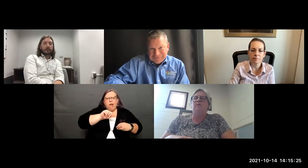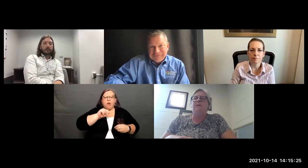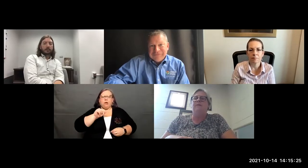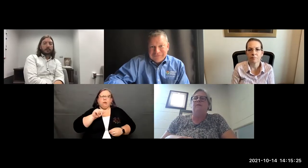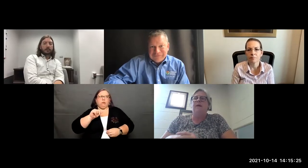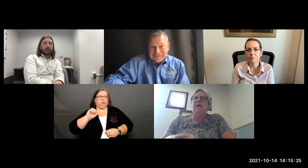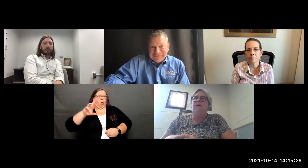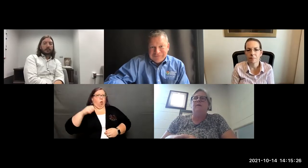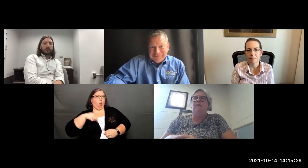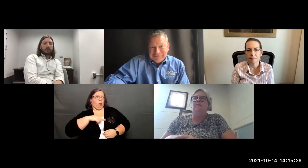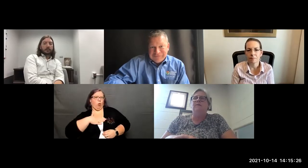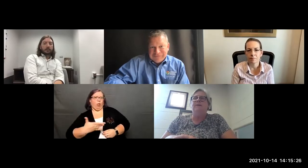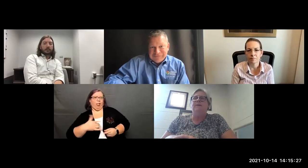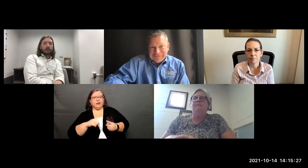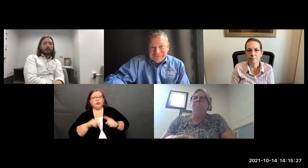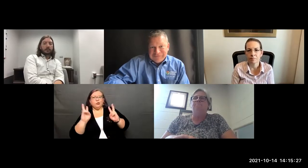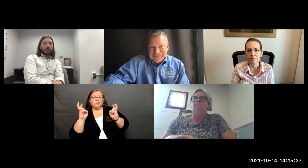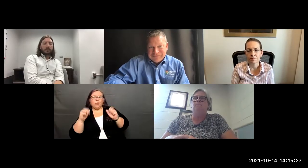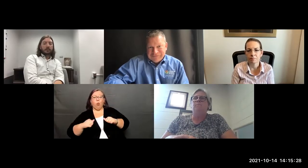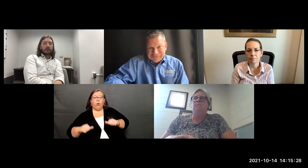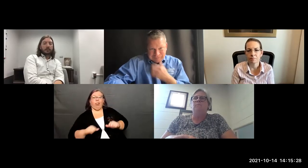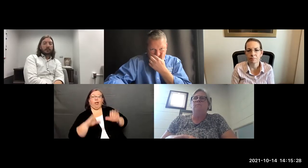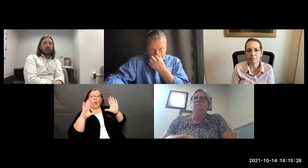my perspective on that is